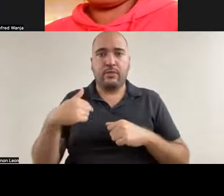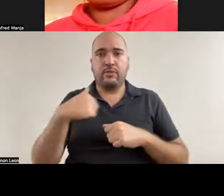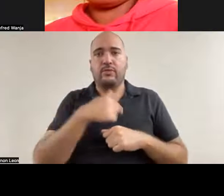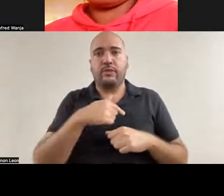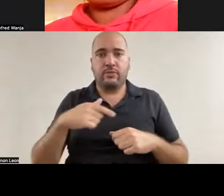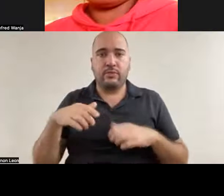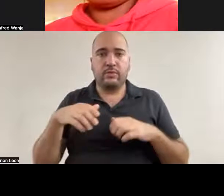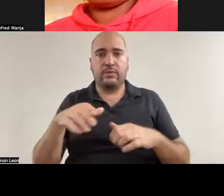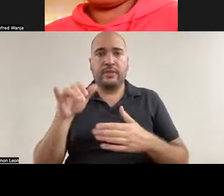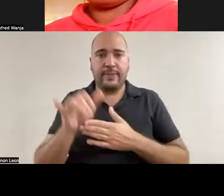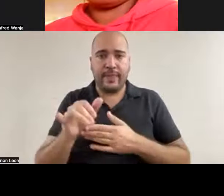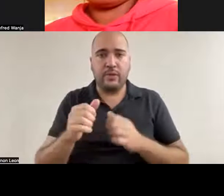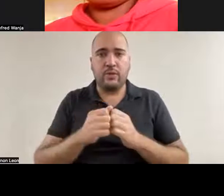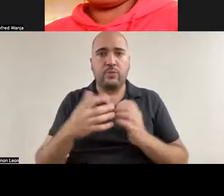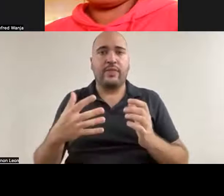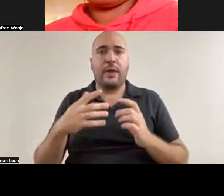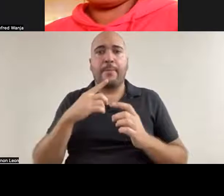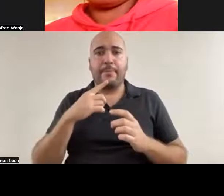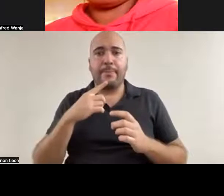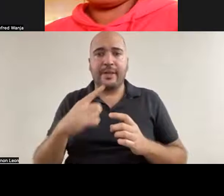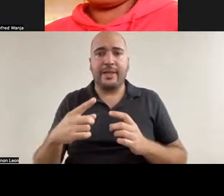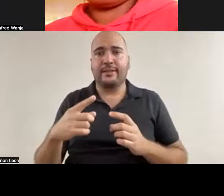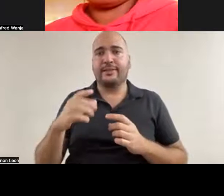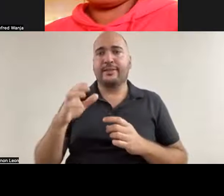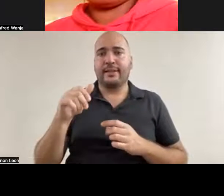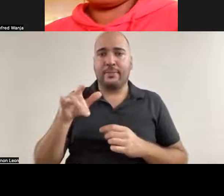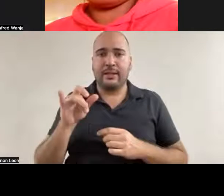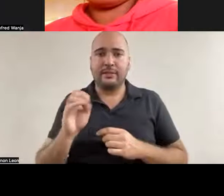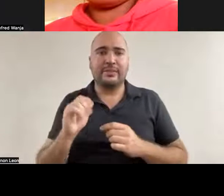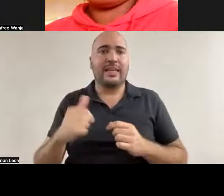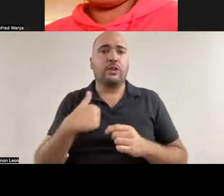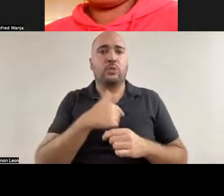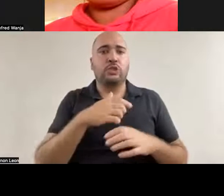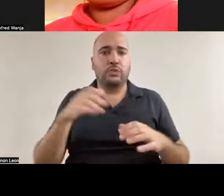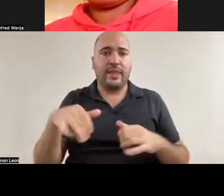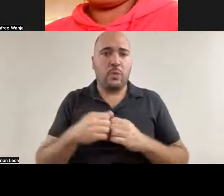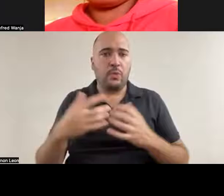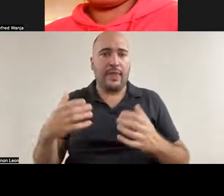that without being capitalist? Can we do that without capitalism?